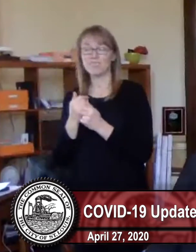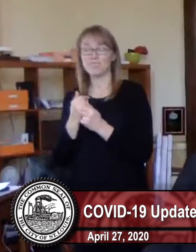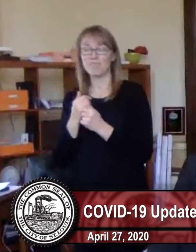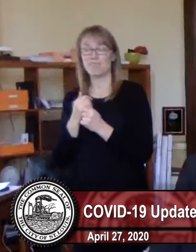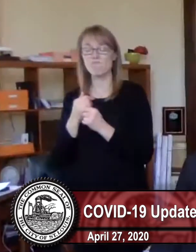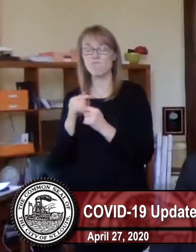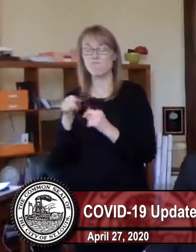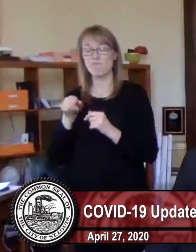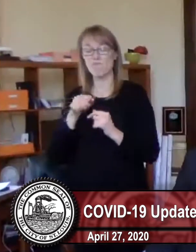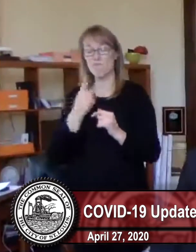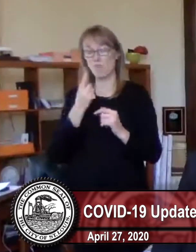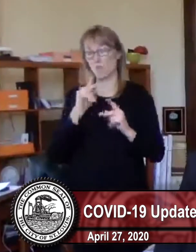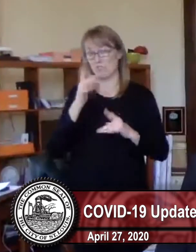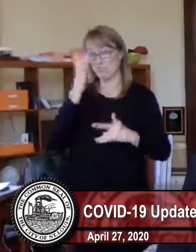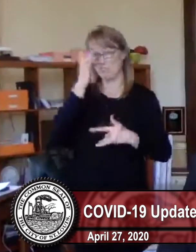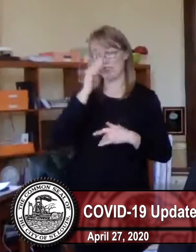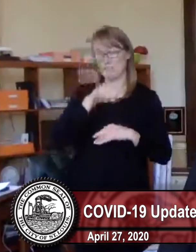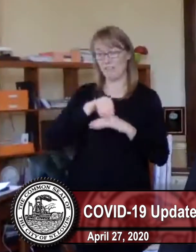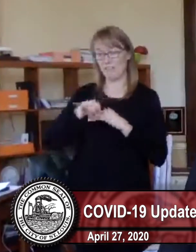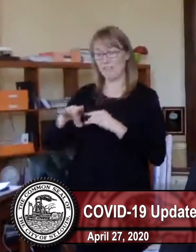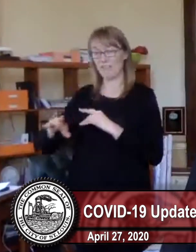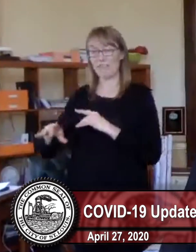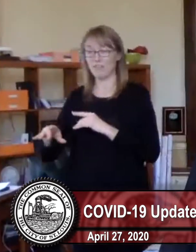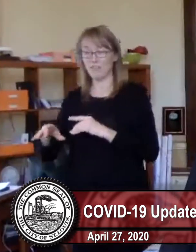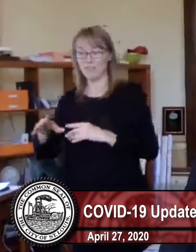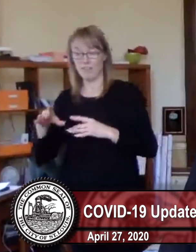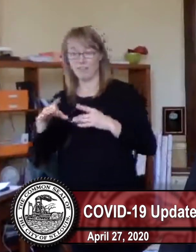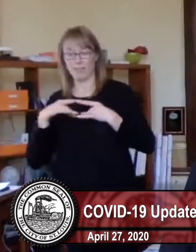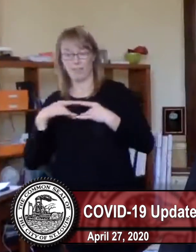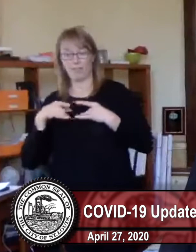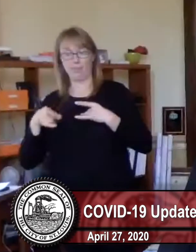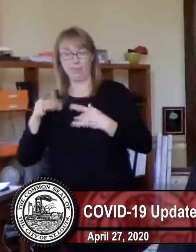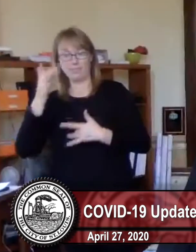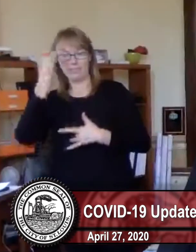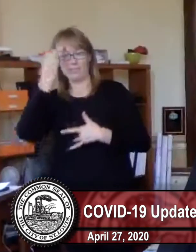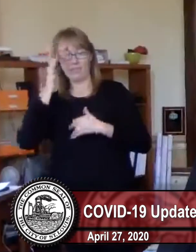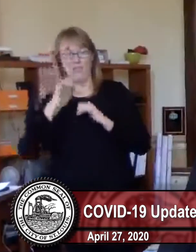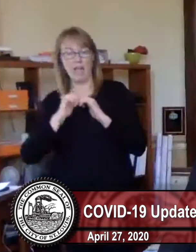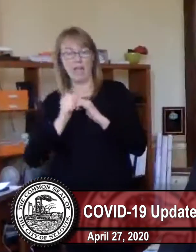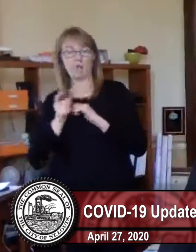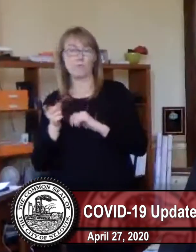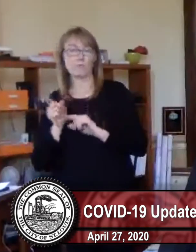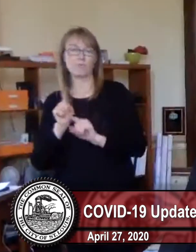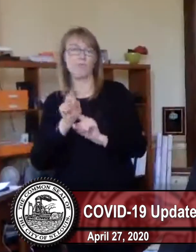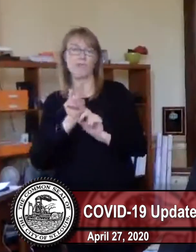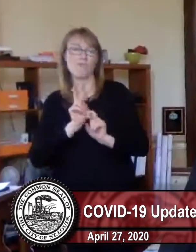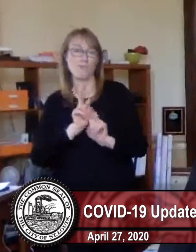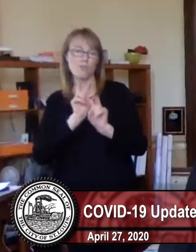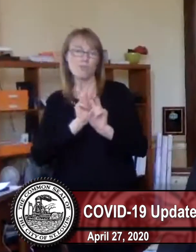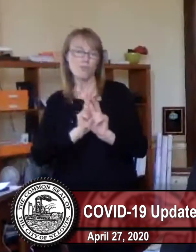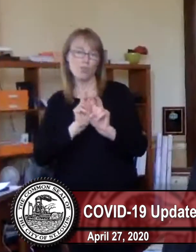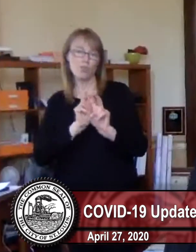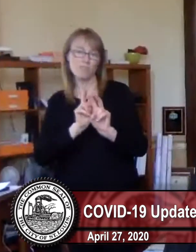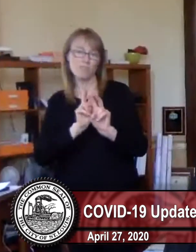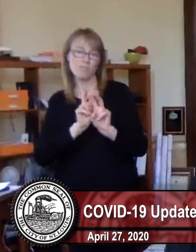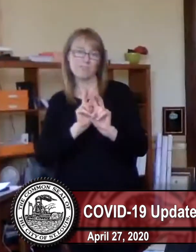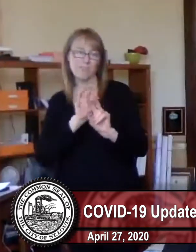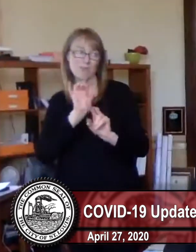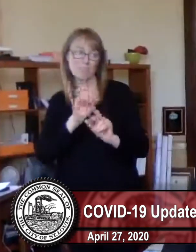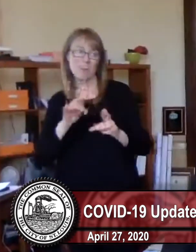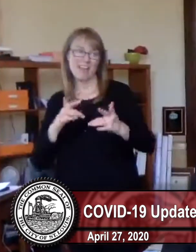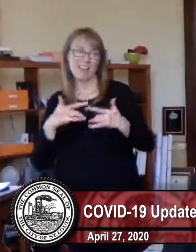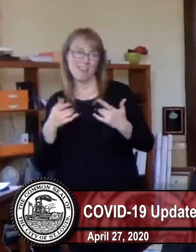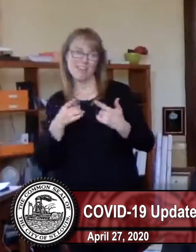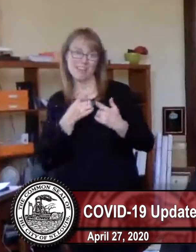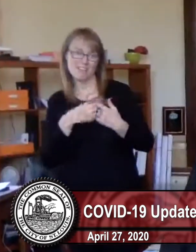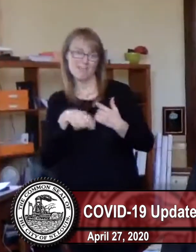contracted it at actually a funeral. And so funerals are even, most funerals, you have a lot of older people there, a